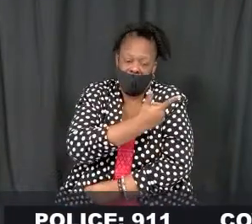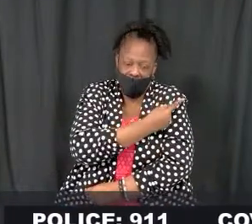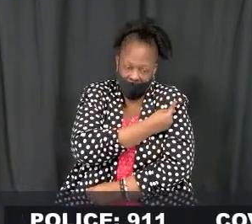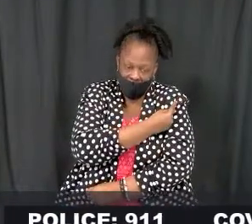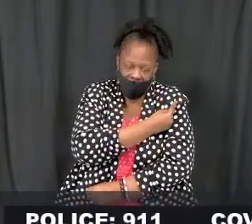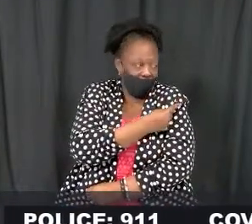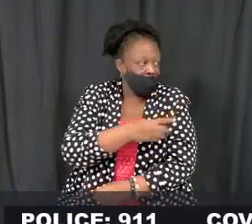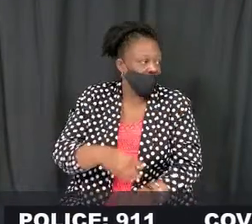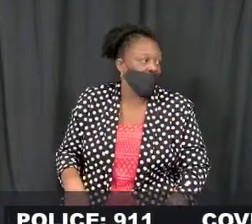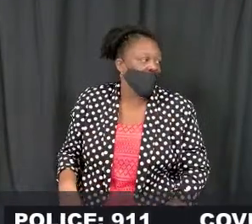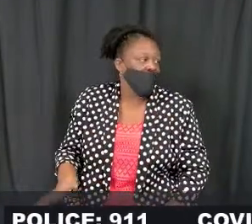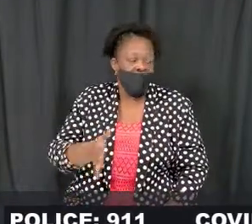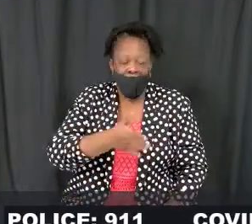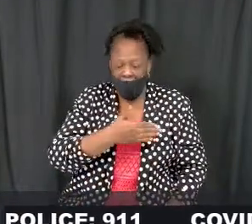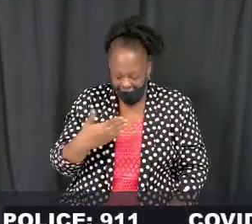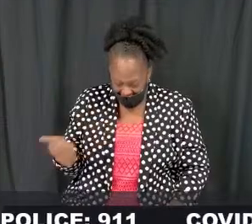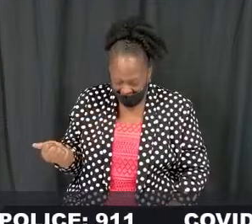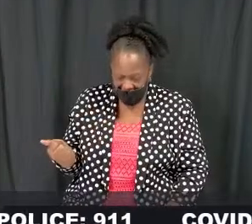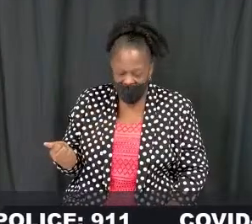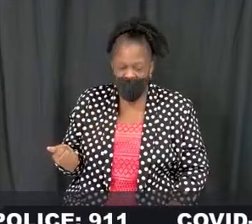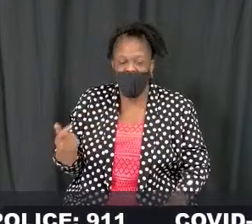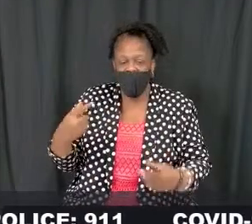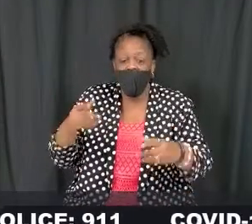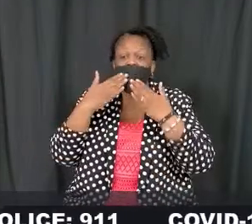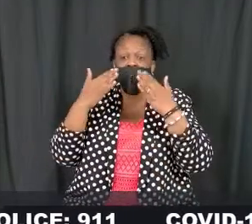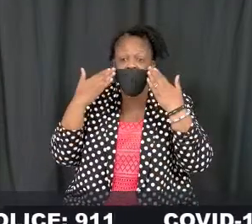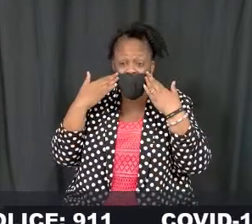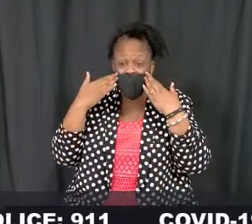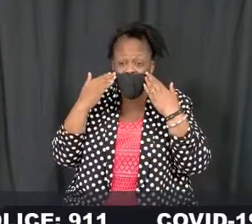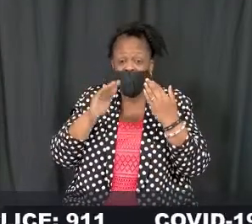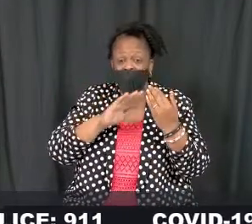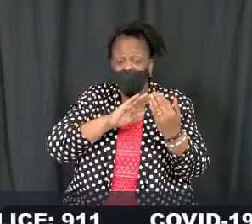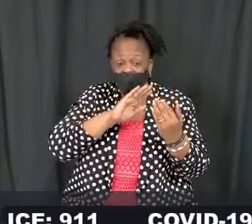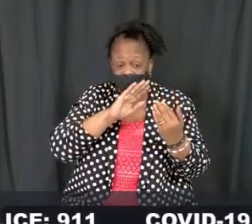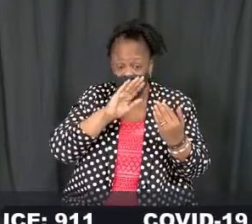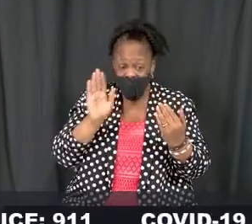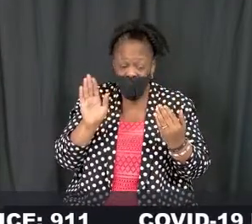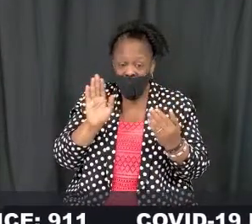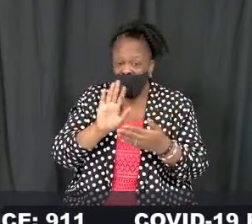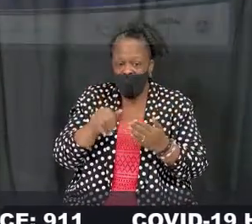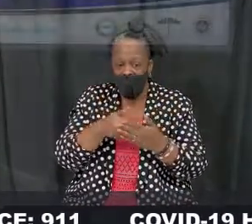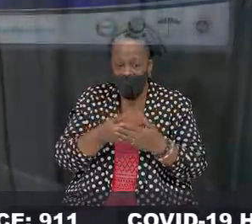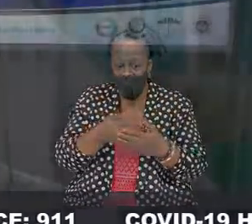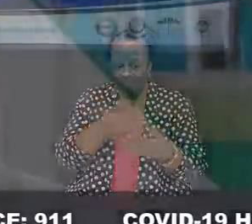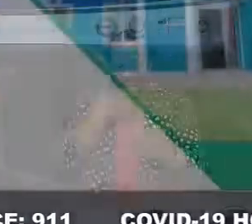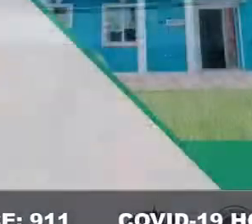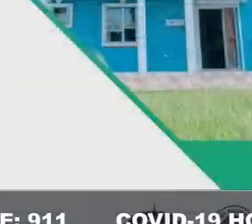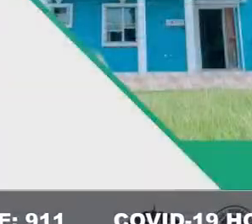vaccine. Until then, take good care. I am Les Roy Williams.